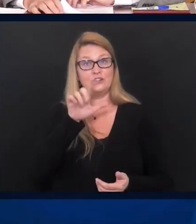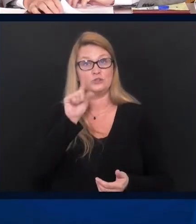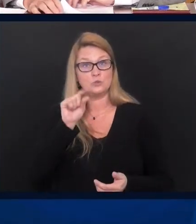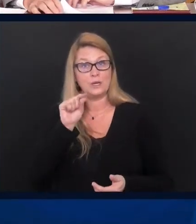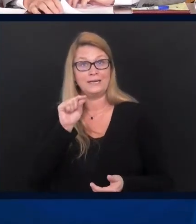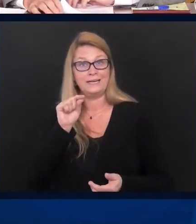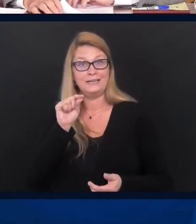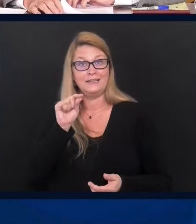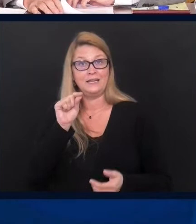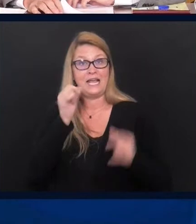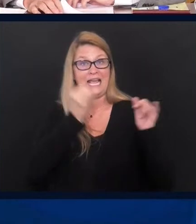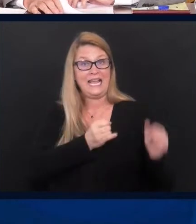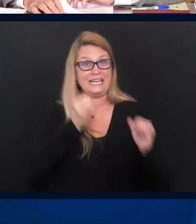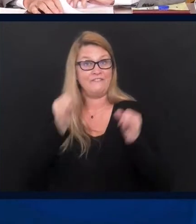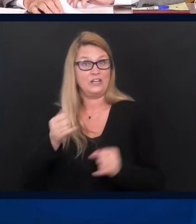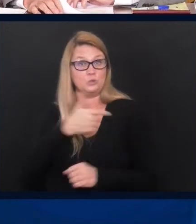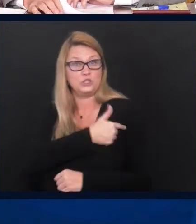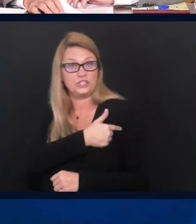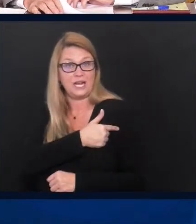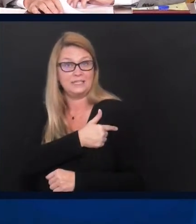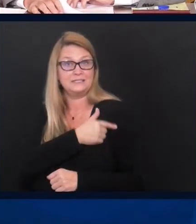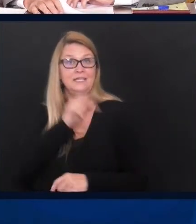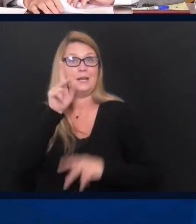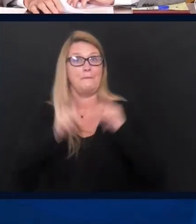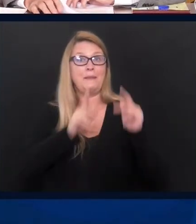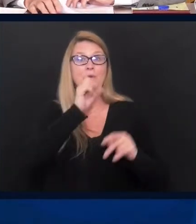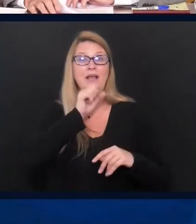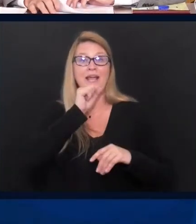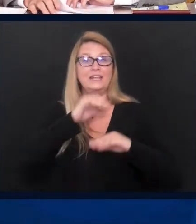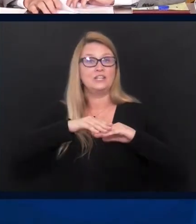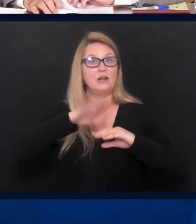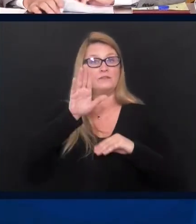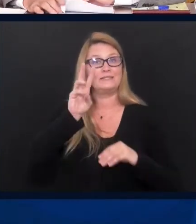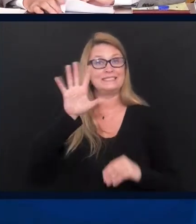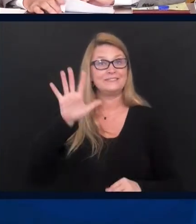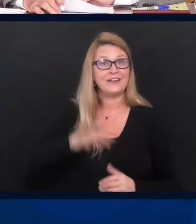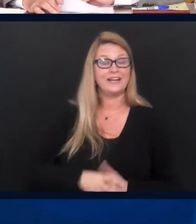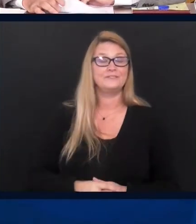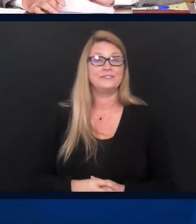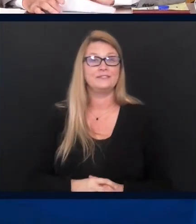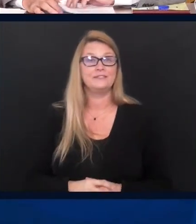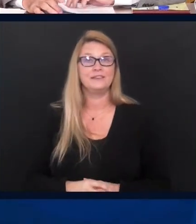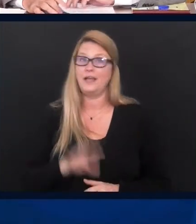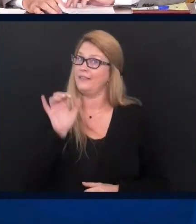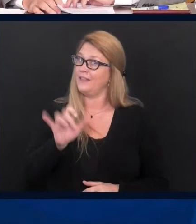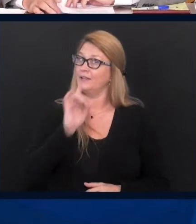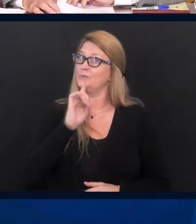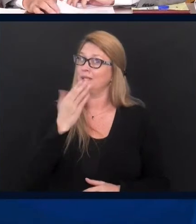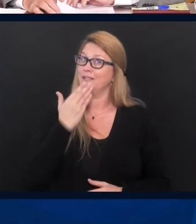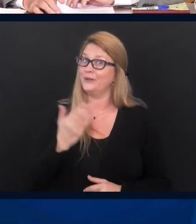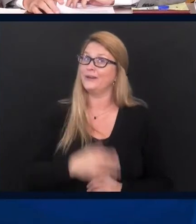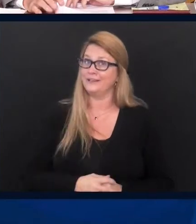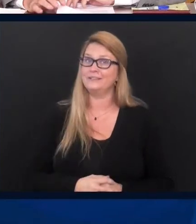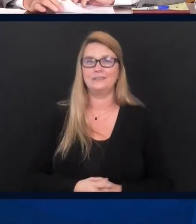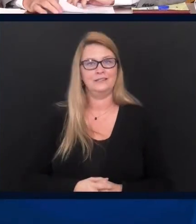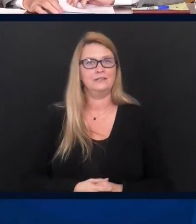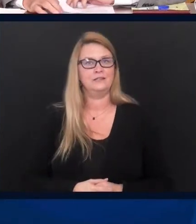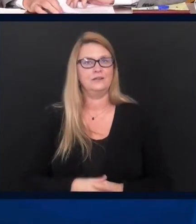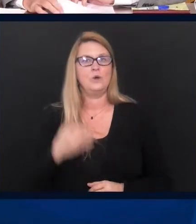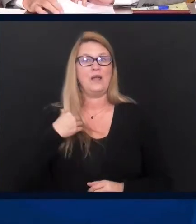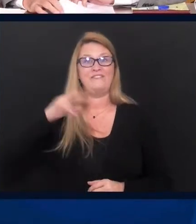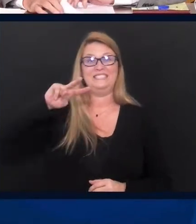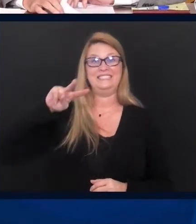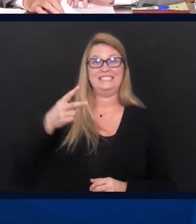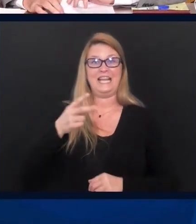215,520 individual shots to people that are 65 years and older. That is really, really good. We've got second